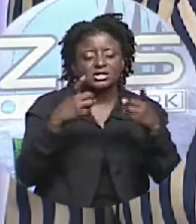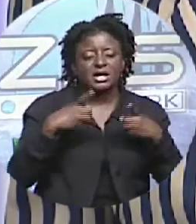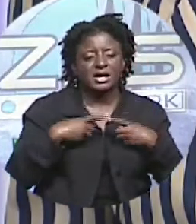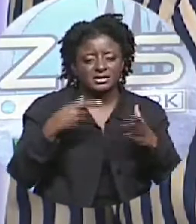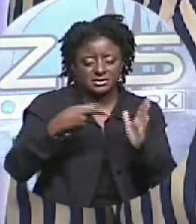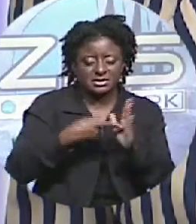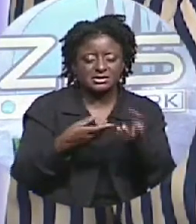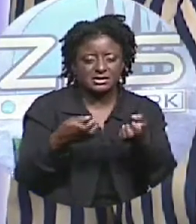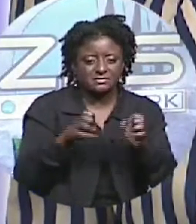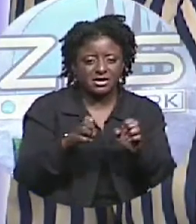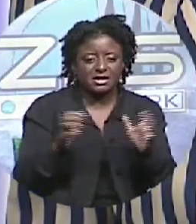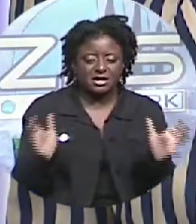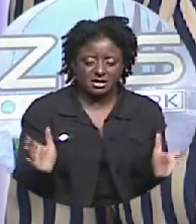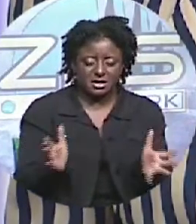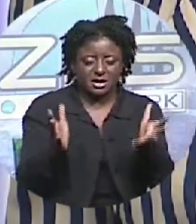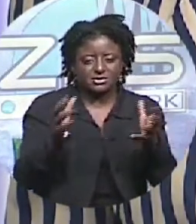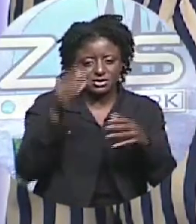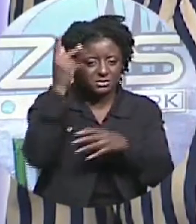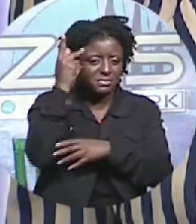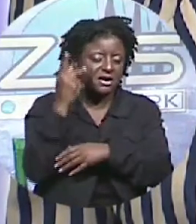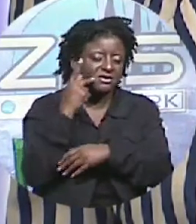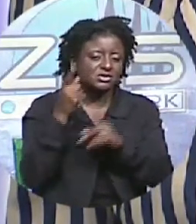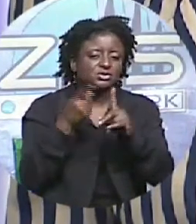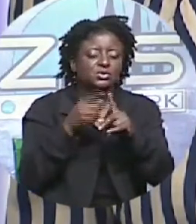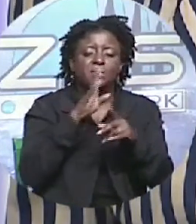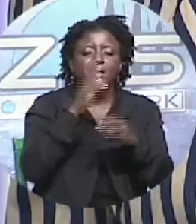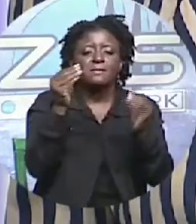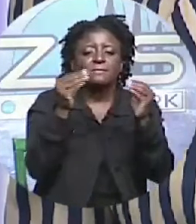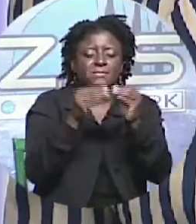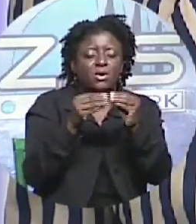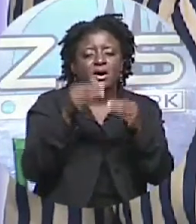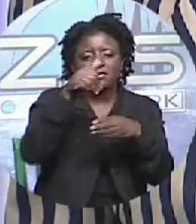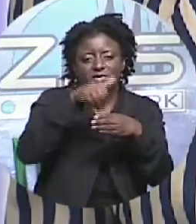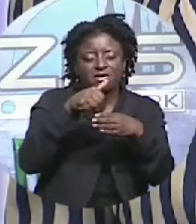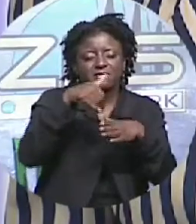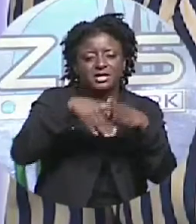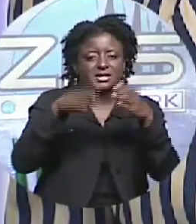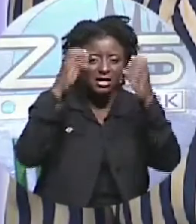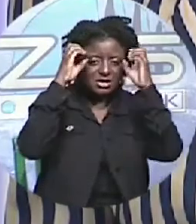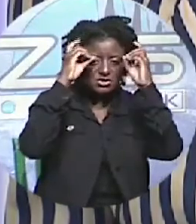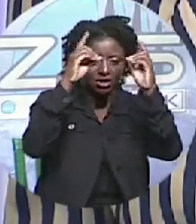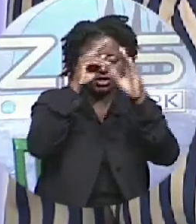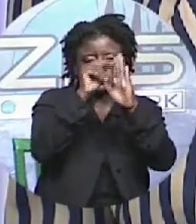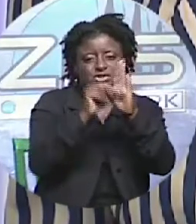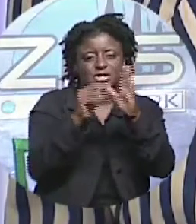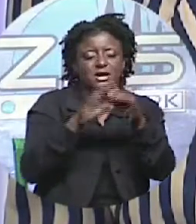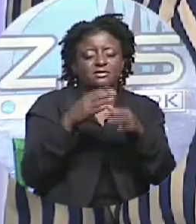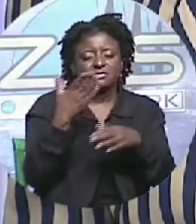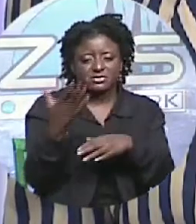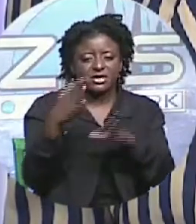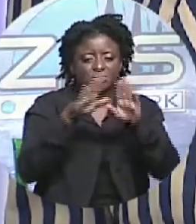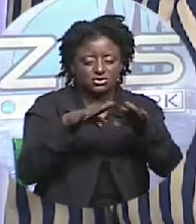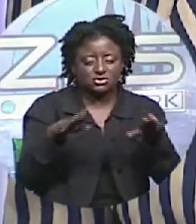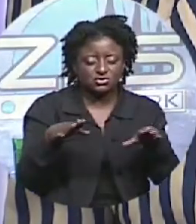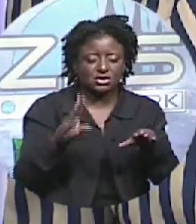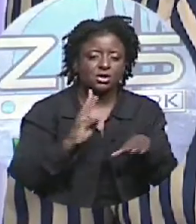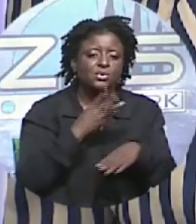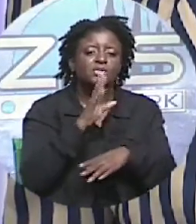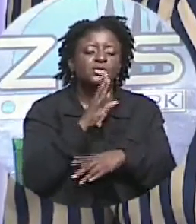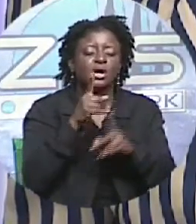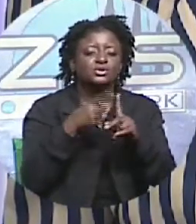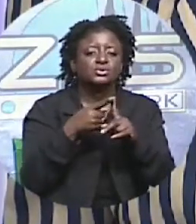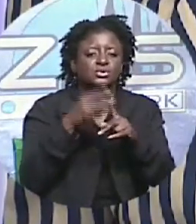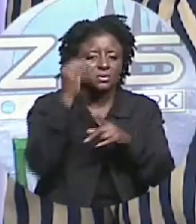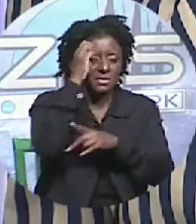encouraging parents to become more involved in the education of their children. We got a chance to speak to the Minister of National Security and a